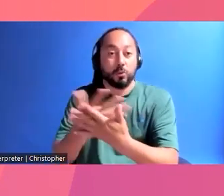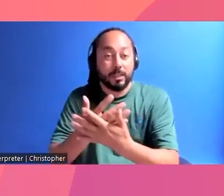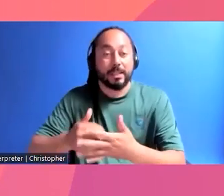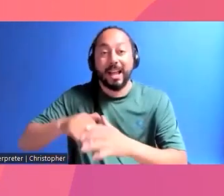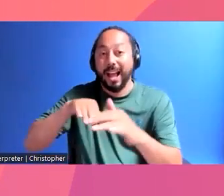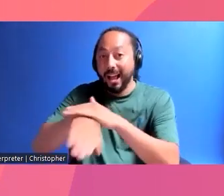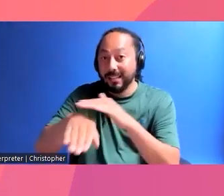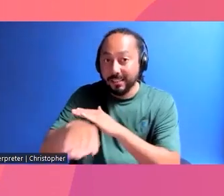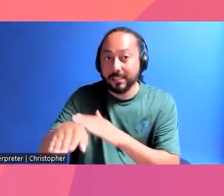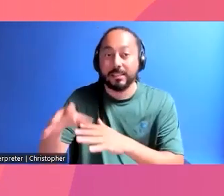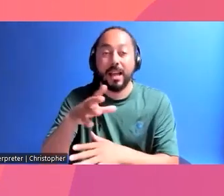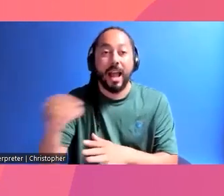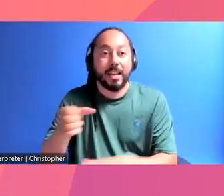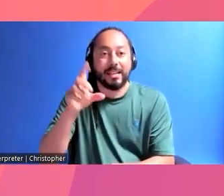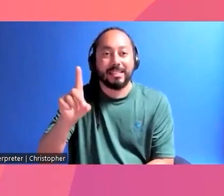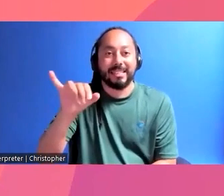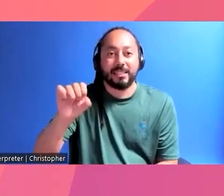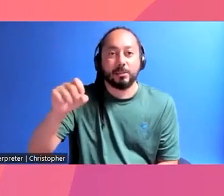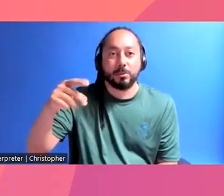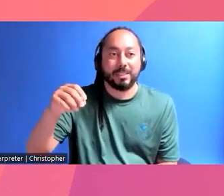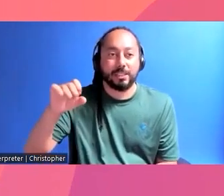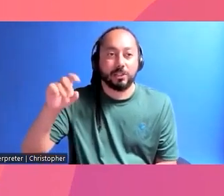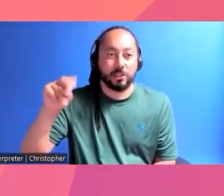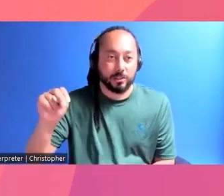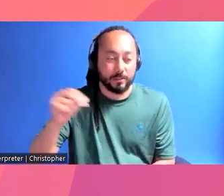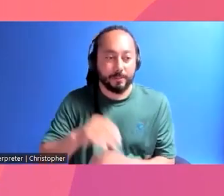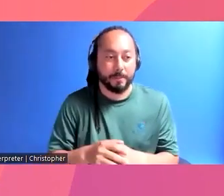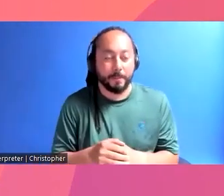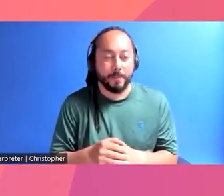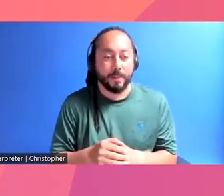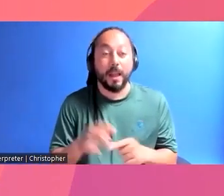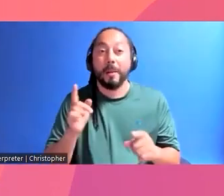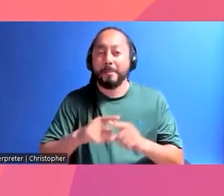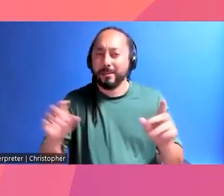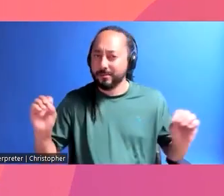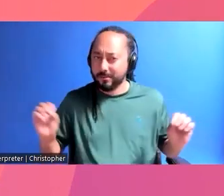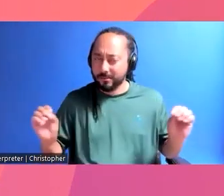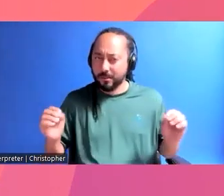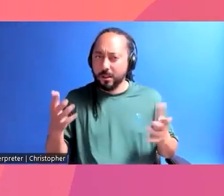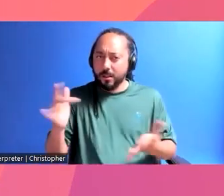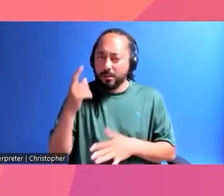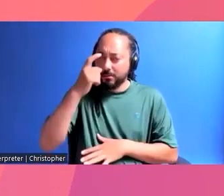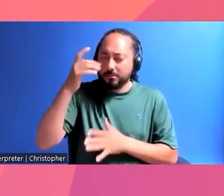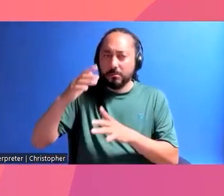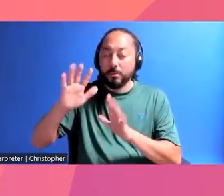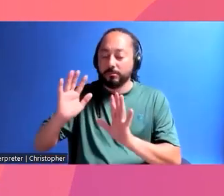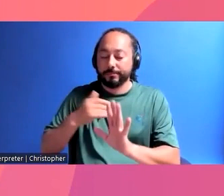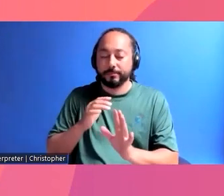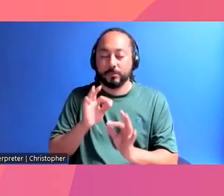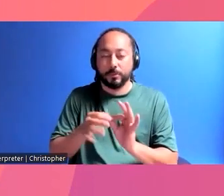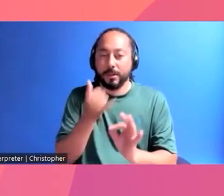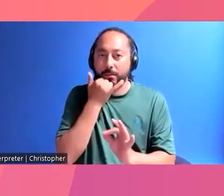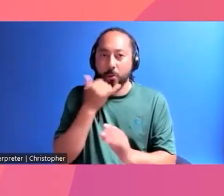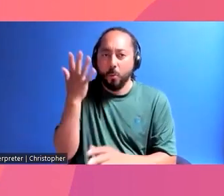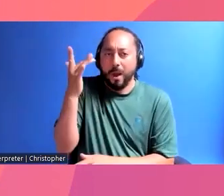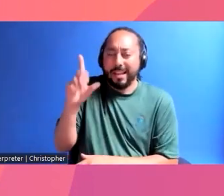and disposition. However, none of these studies identified the source of existing disparities. The